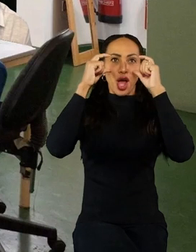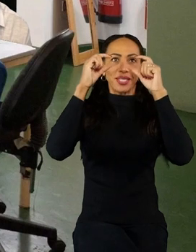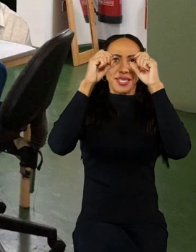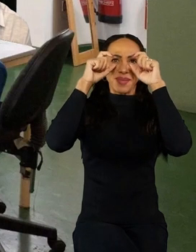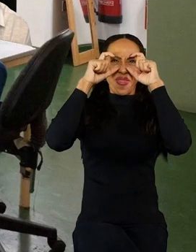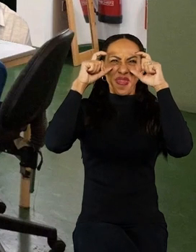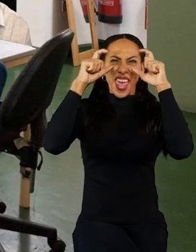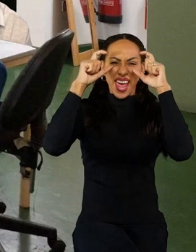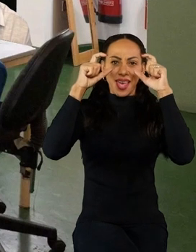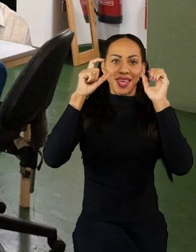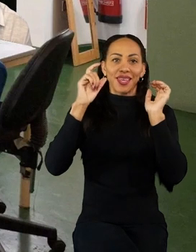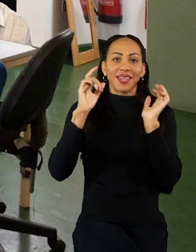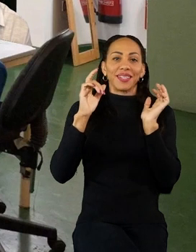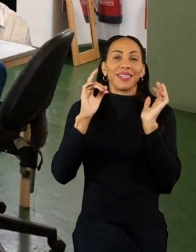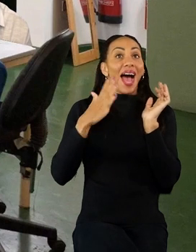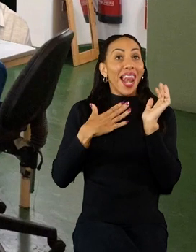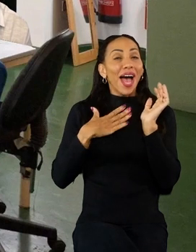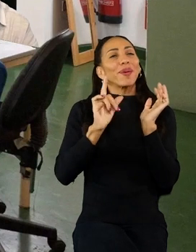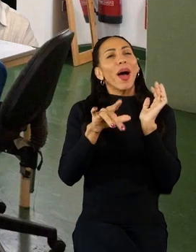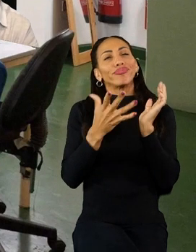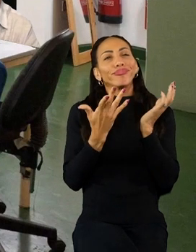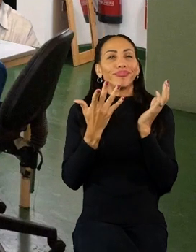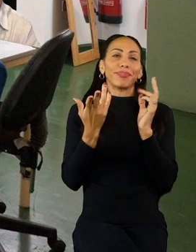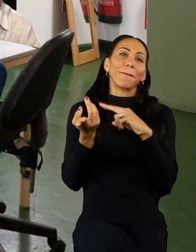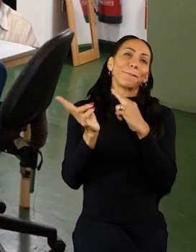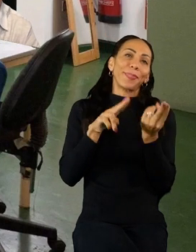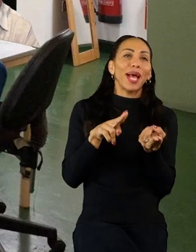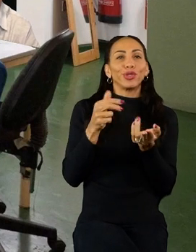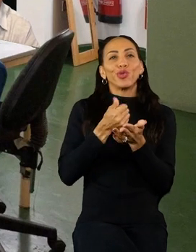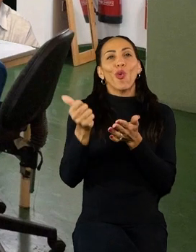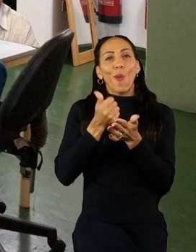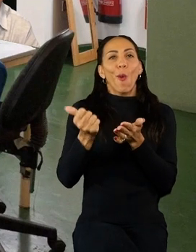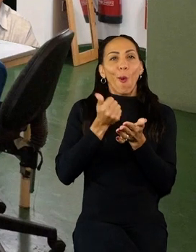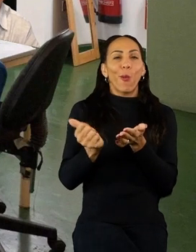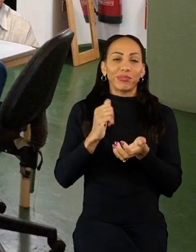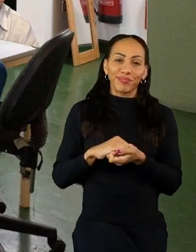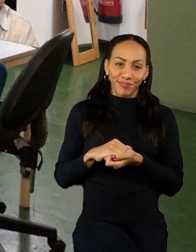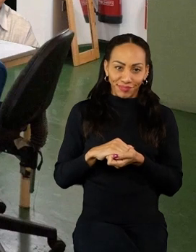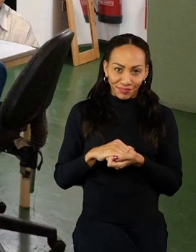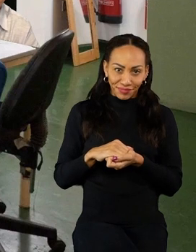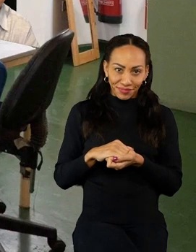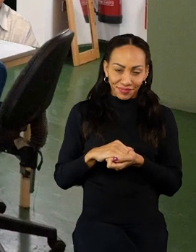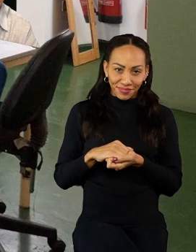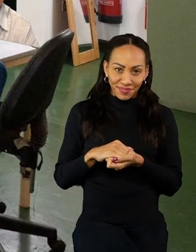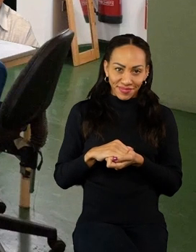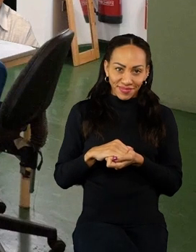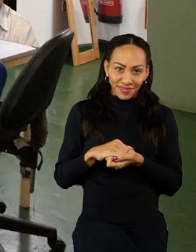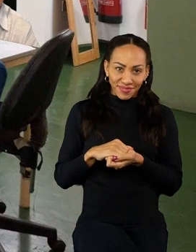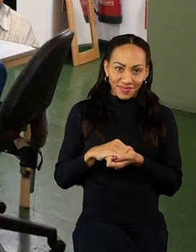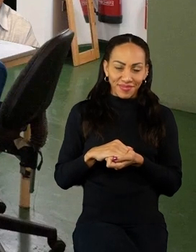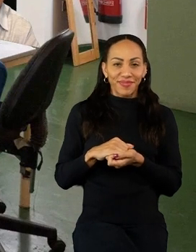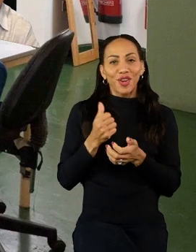we go. Back to that filter instead, which is our regular video filter. So that's that slide. Let me just see if there's a